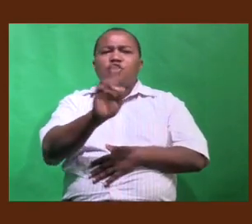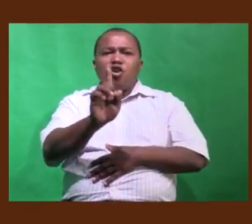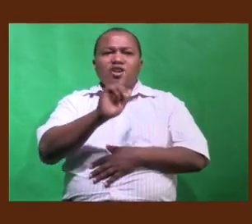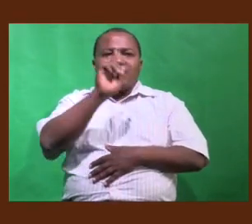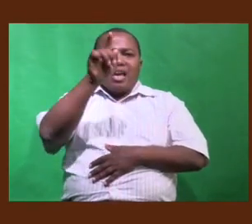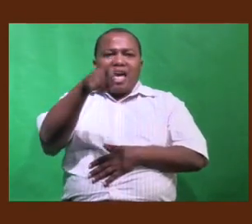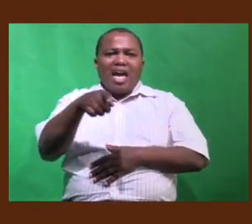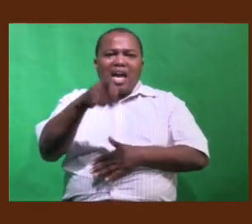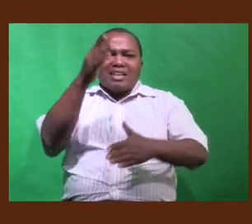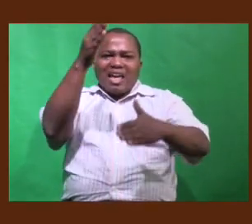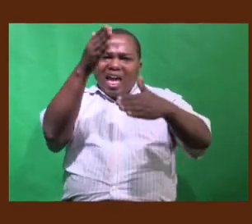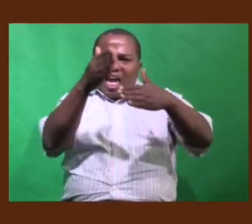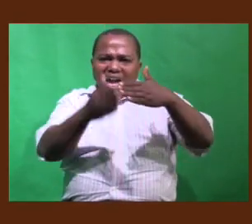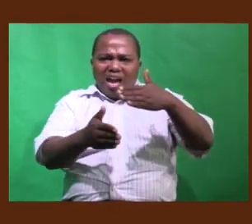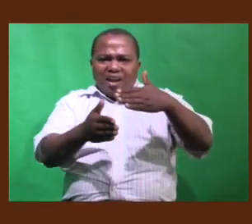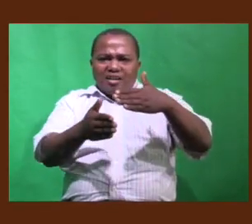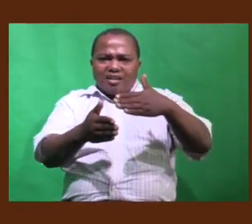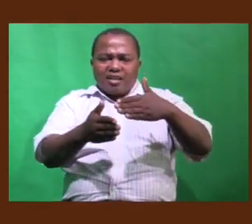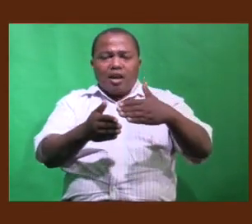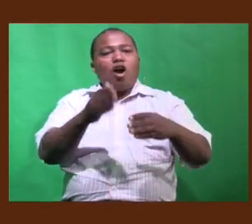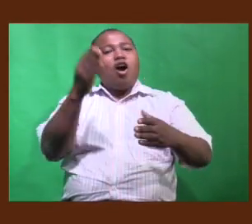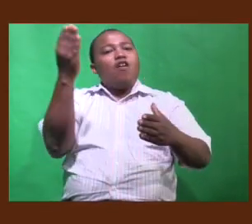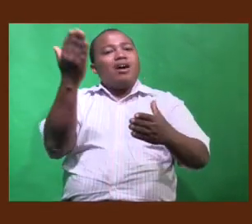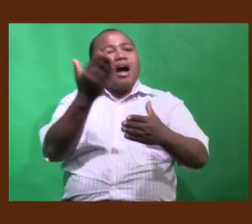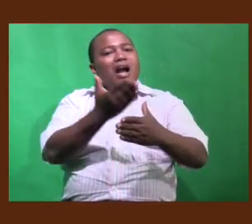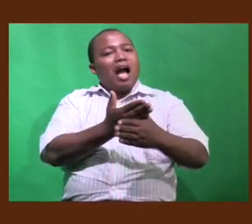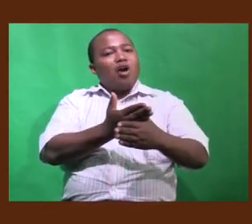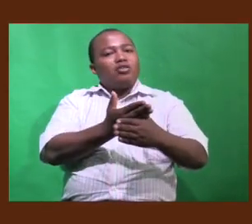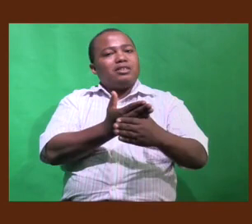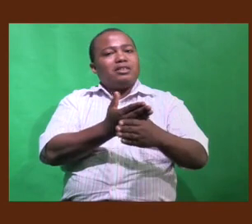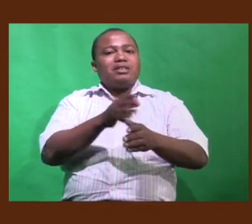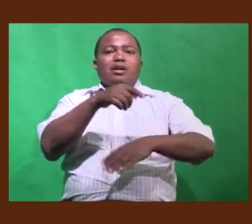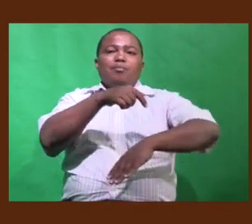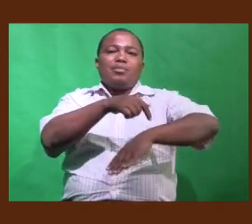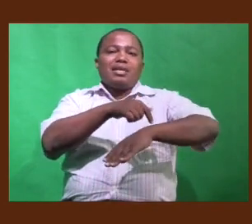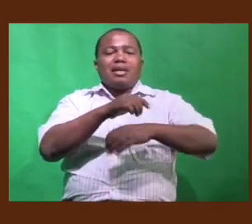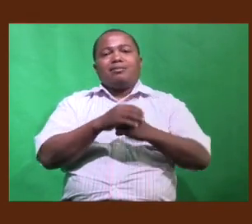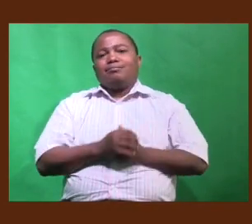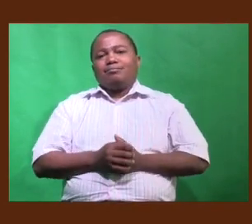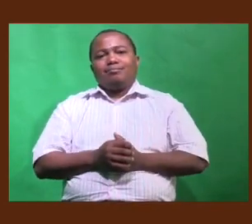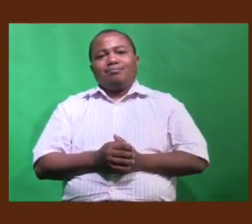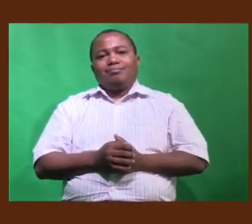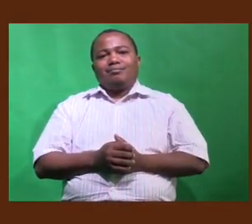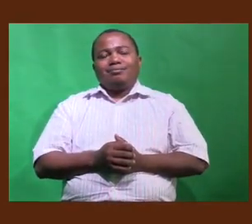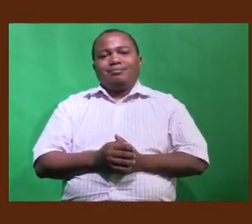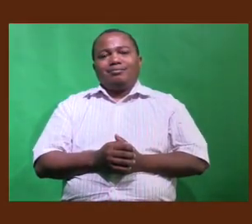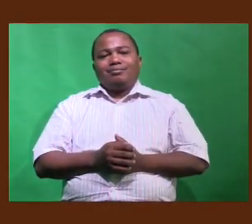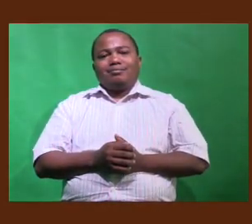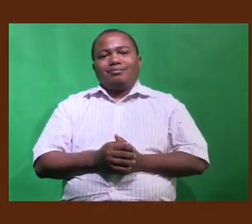for by the end of the accounting period.